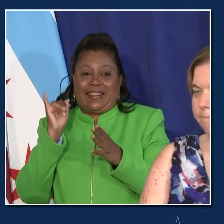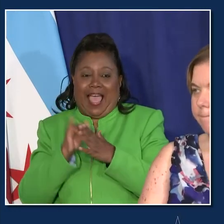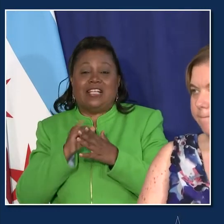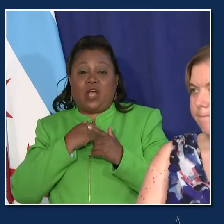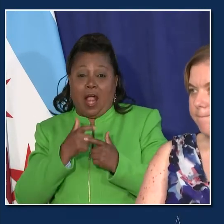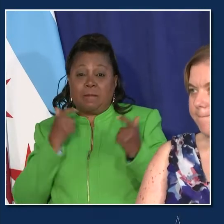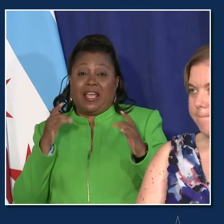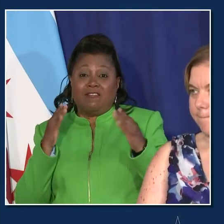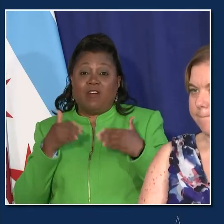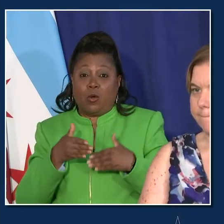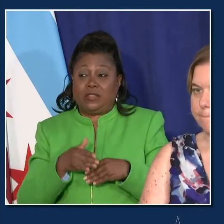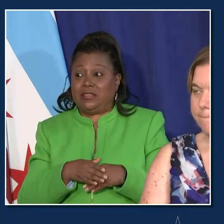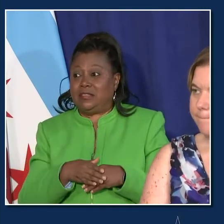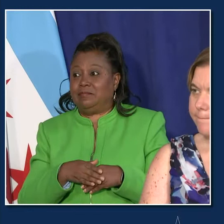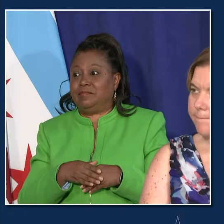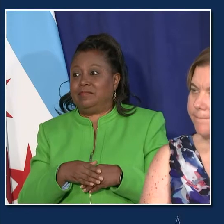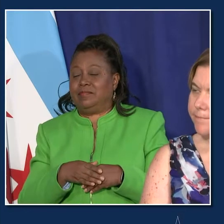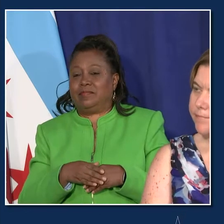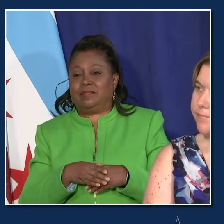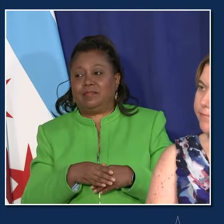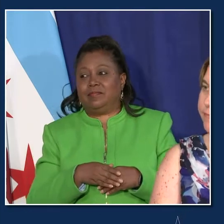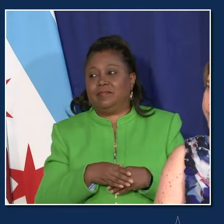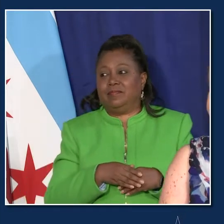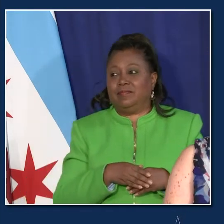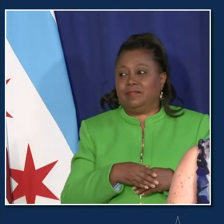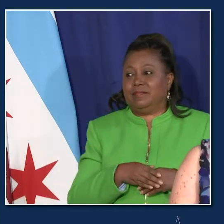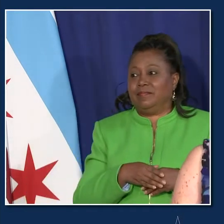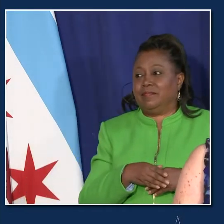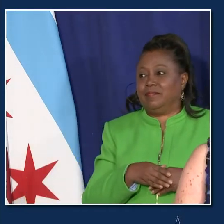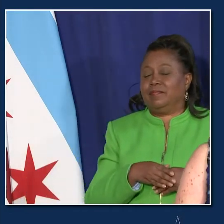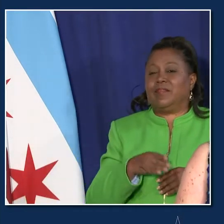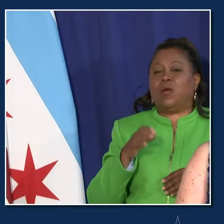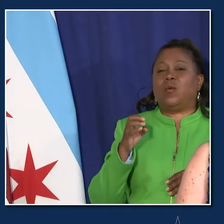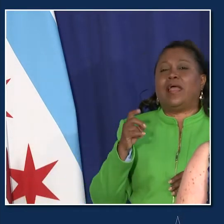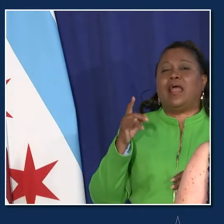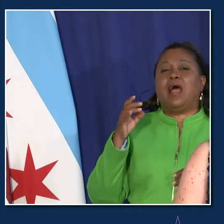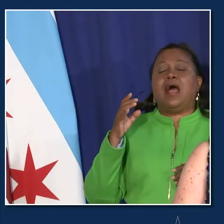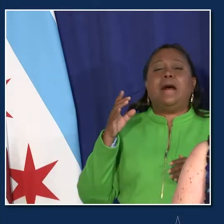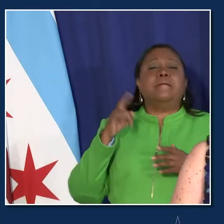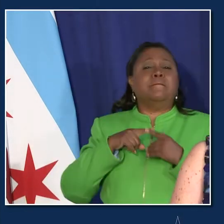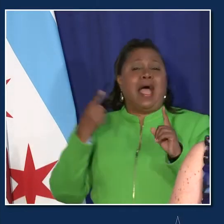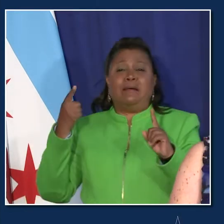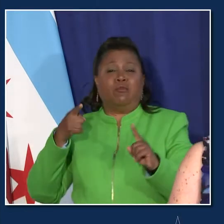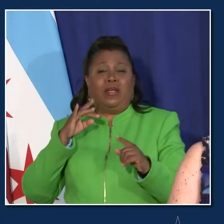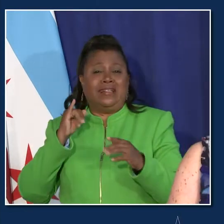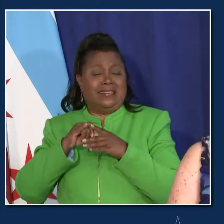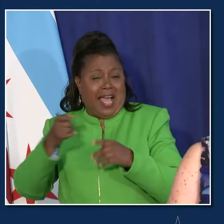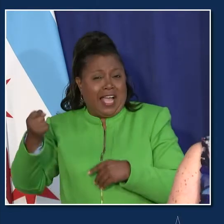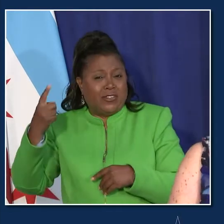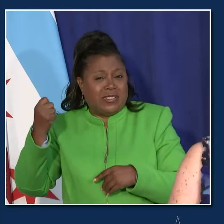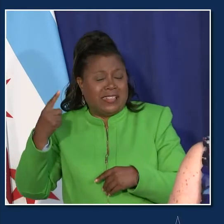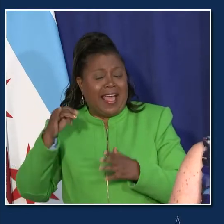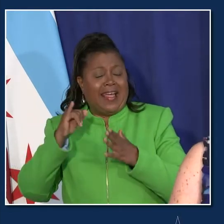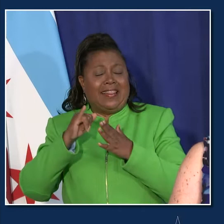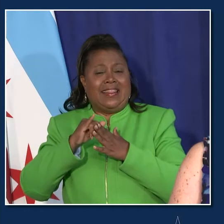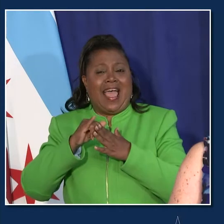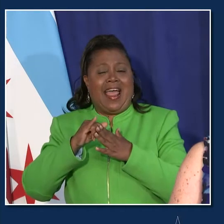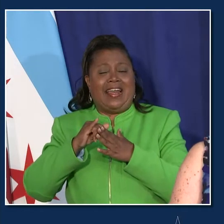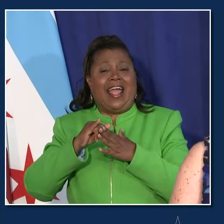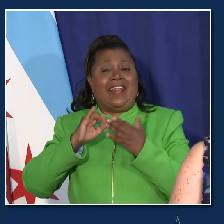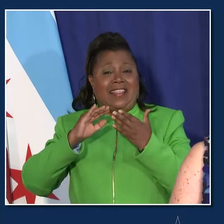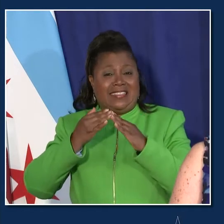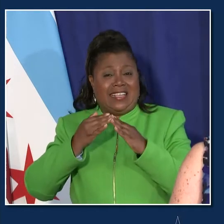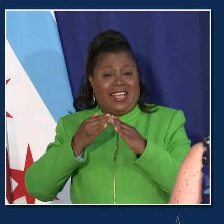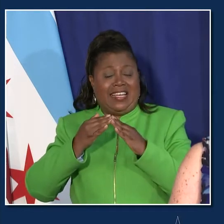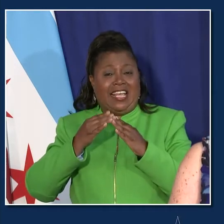our big focus. Yes, my point is, okay, now. Go ahead. My point is that I understand that the city